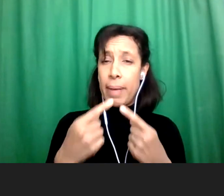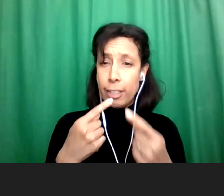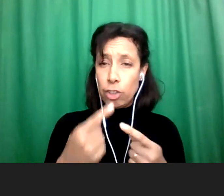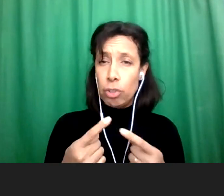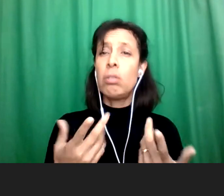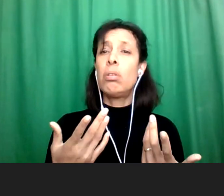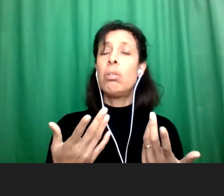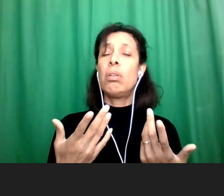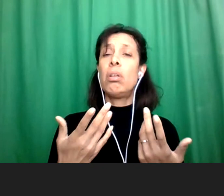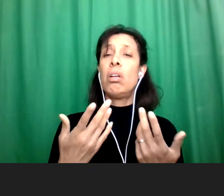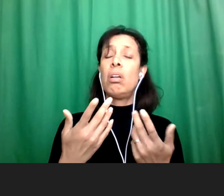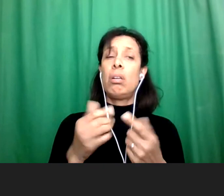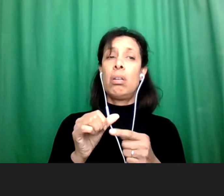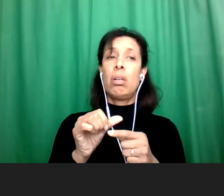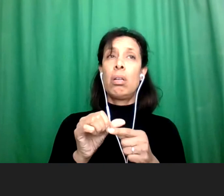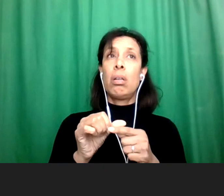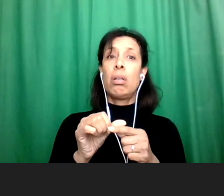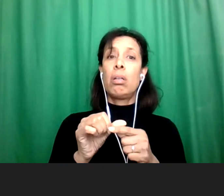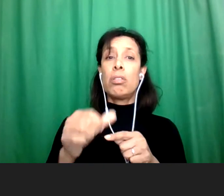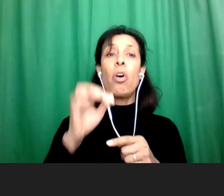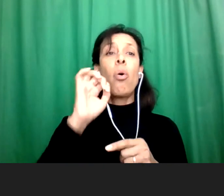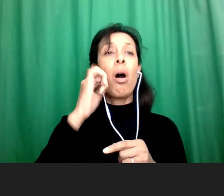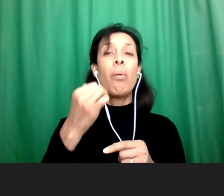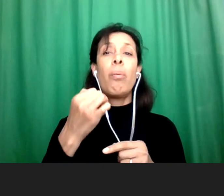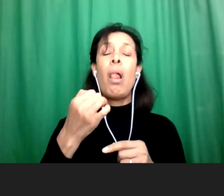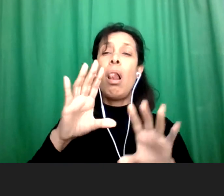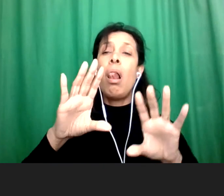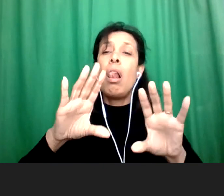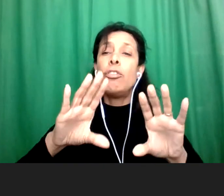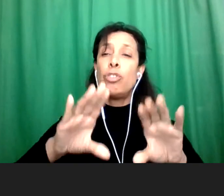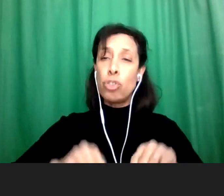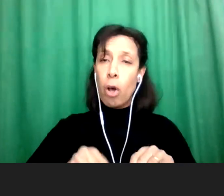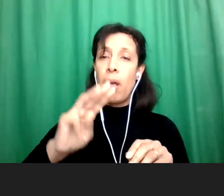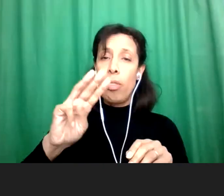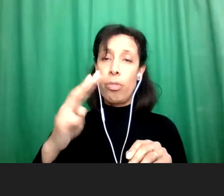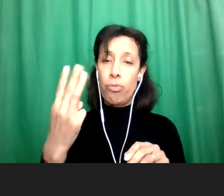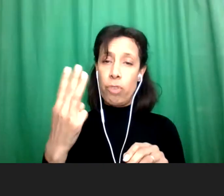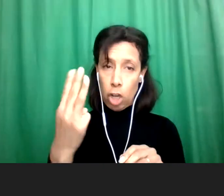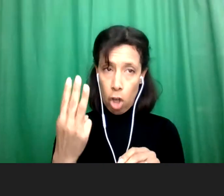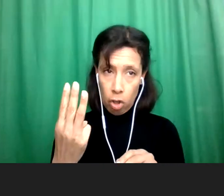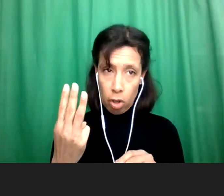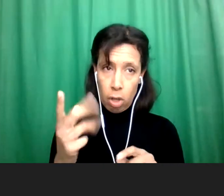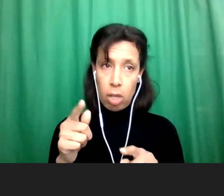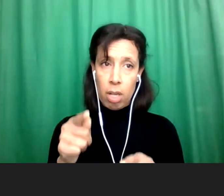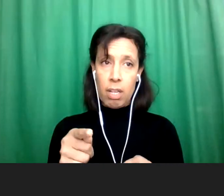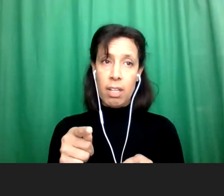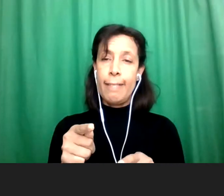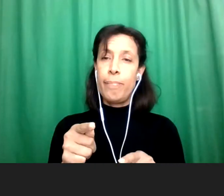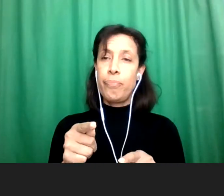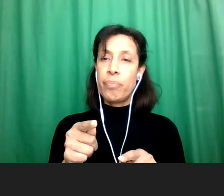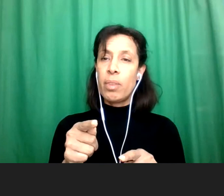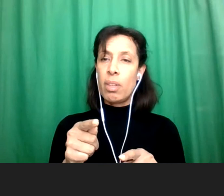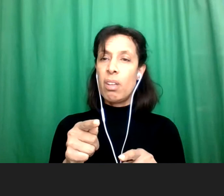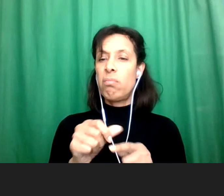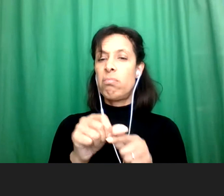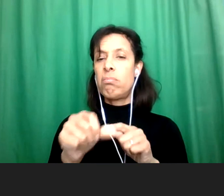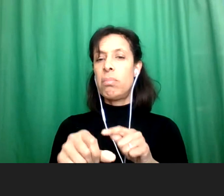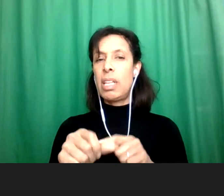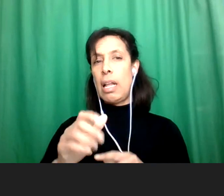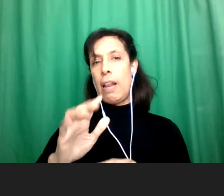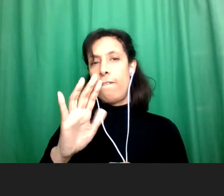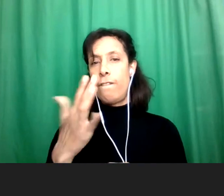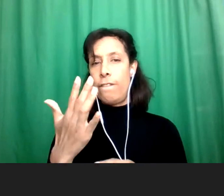briefly at 3 o'clock. That's in 9 minutes. We're all going to have a 5-minute